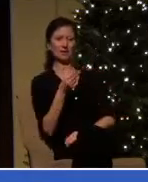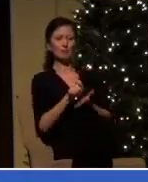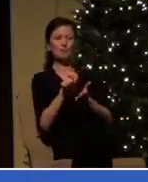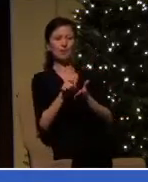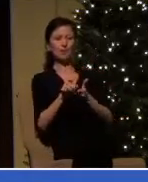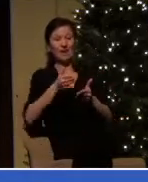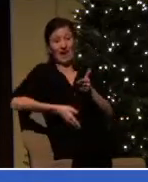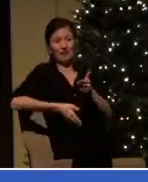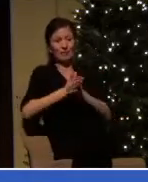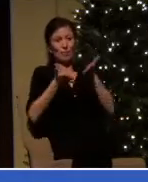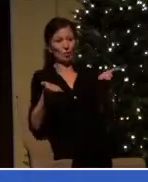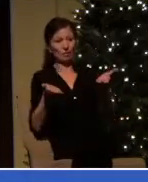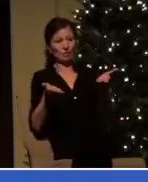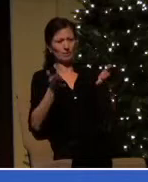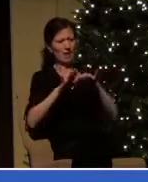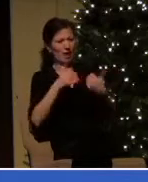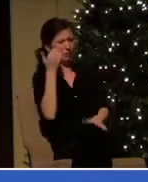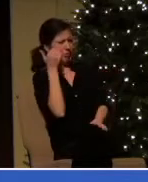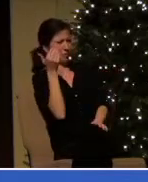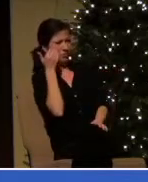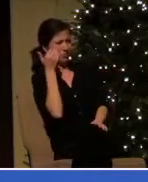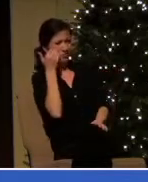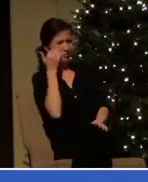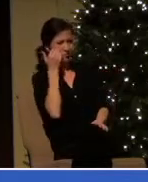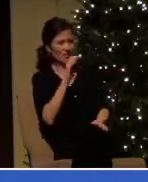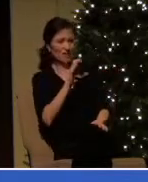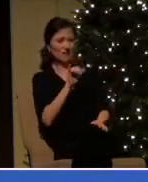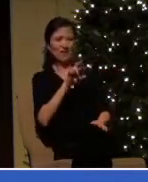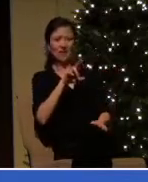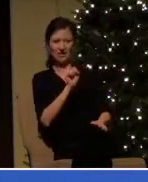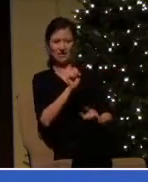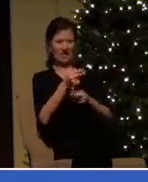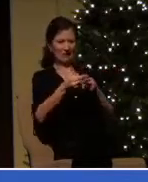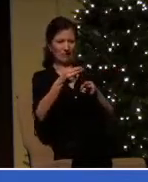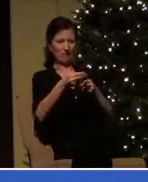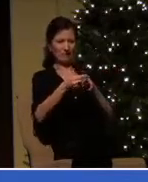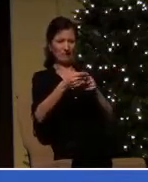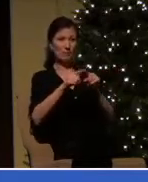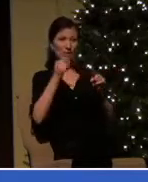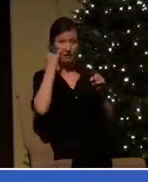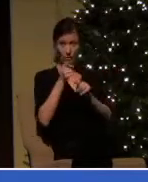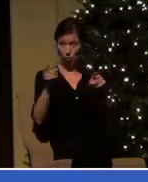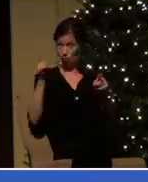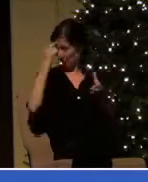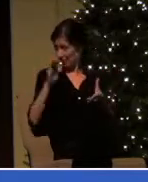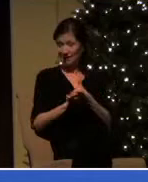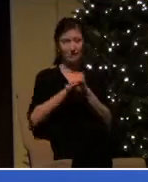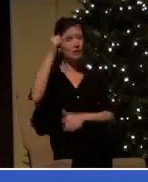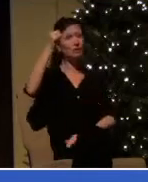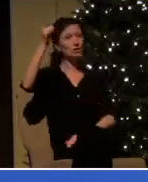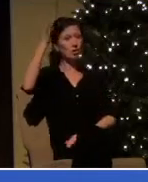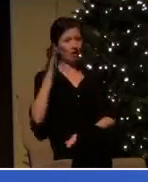Isaiah, because how could he have known Cyrus by name? But if you believe in God's